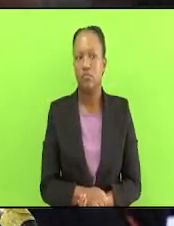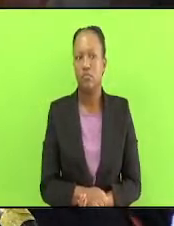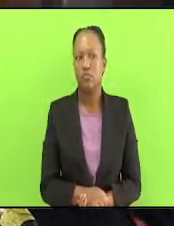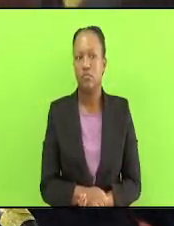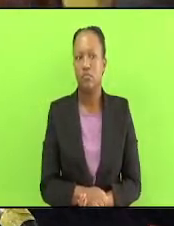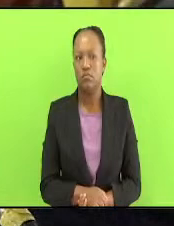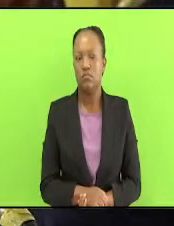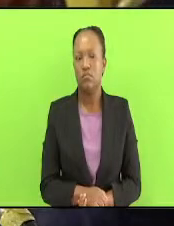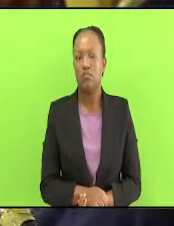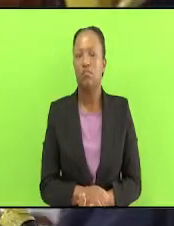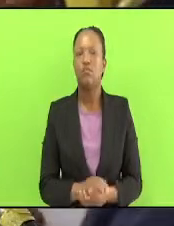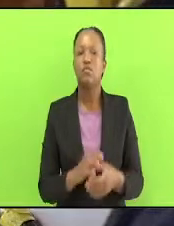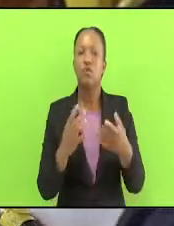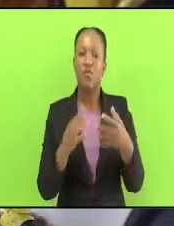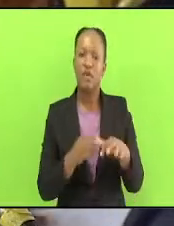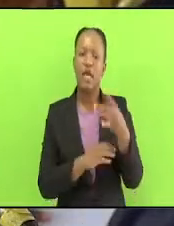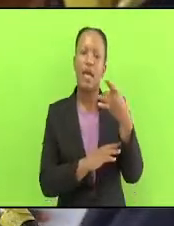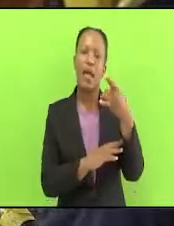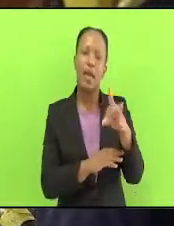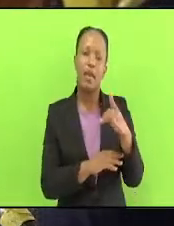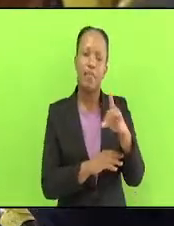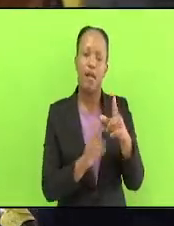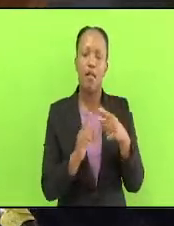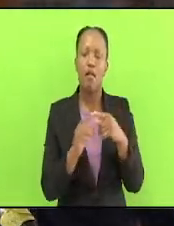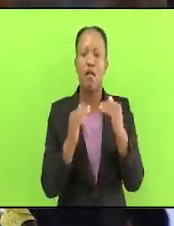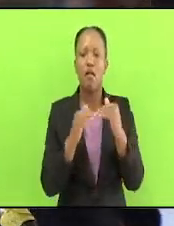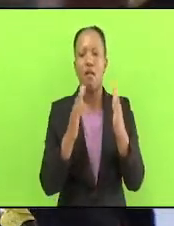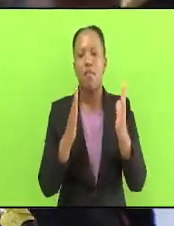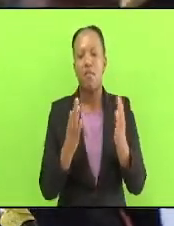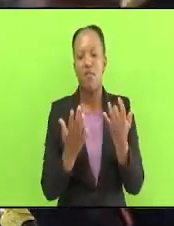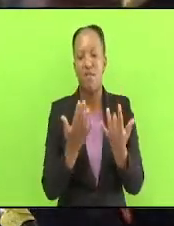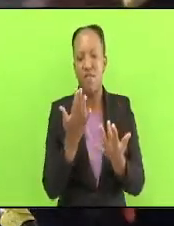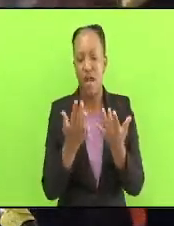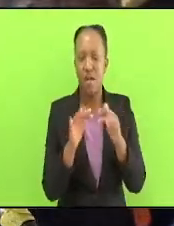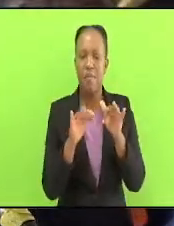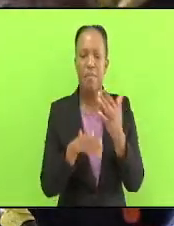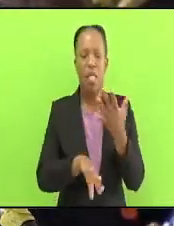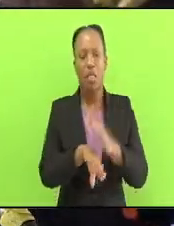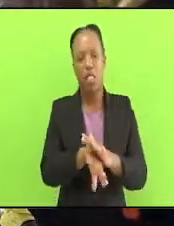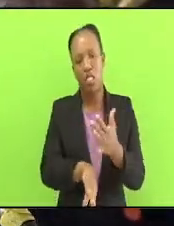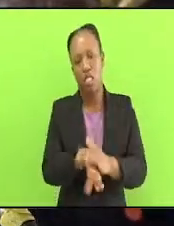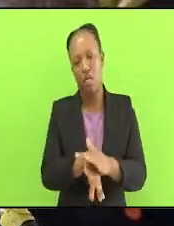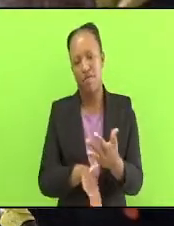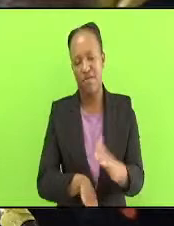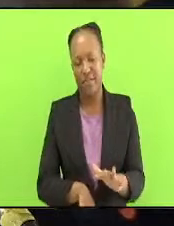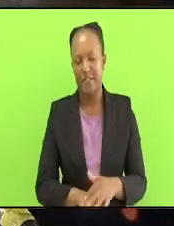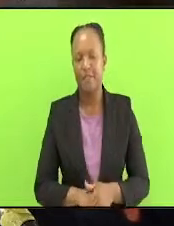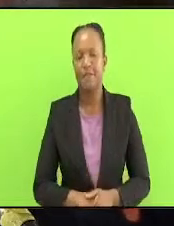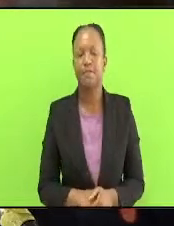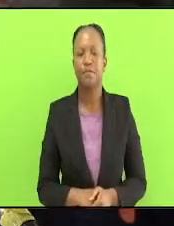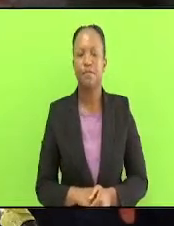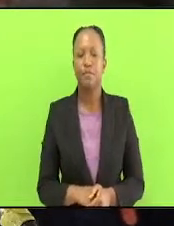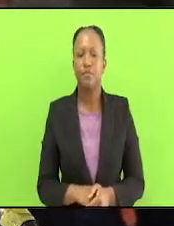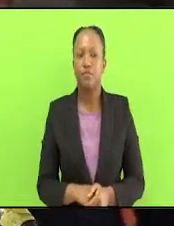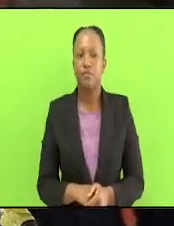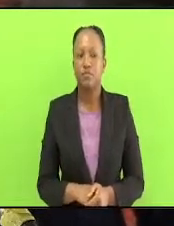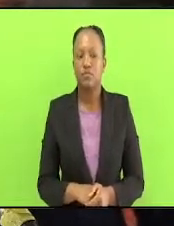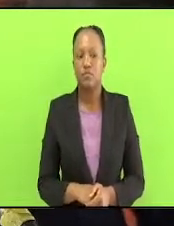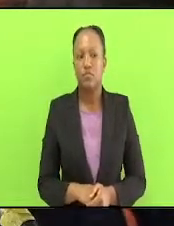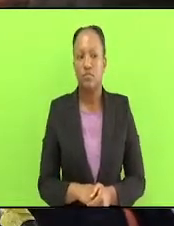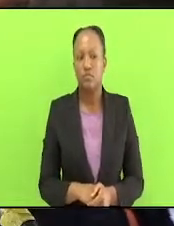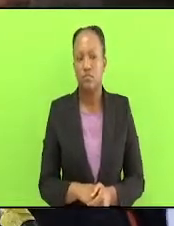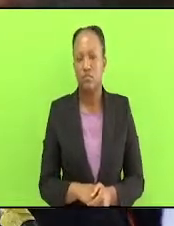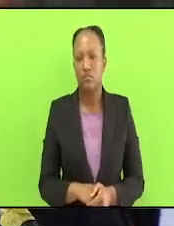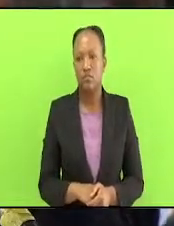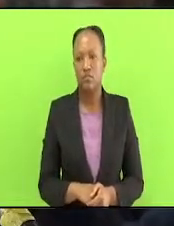le matlo a shileng, go na le batho ba lemetseng, go na le batho ba tlhokahetseng. Honorables, we lost life when